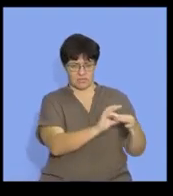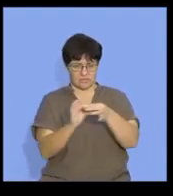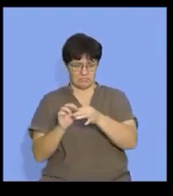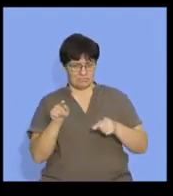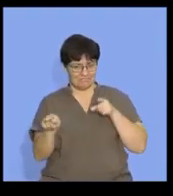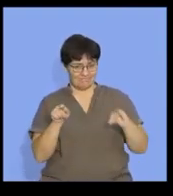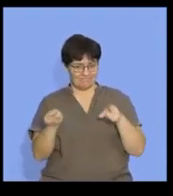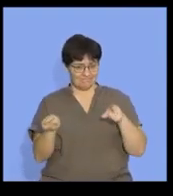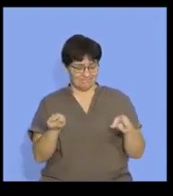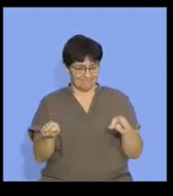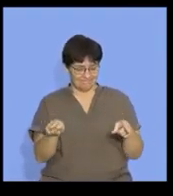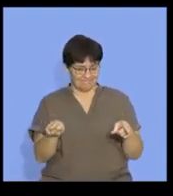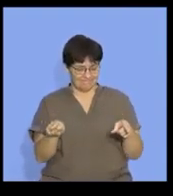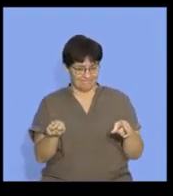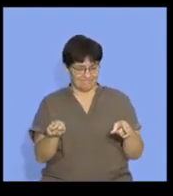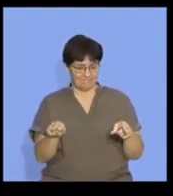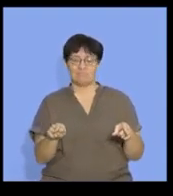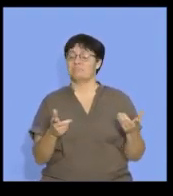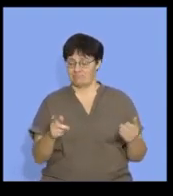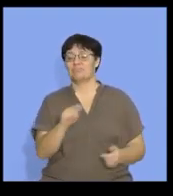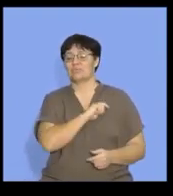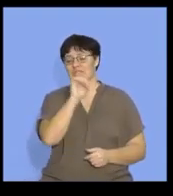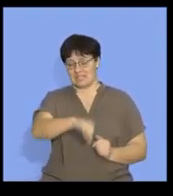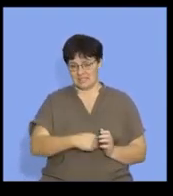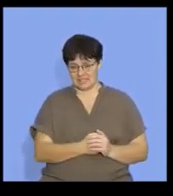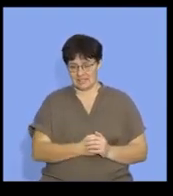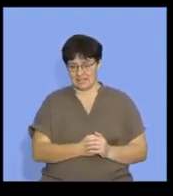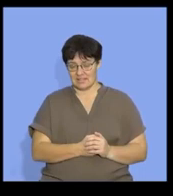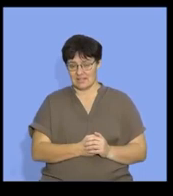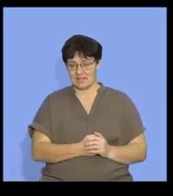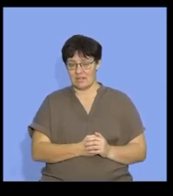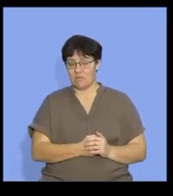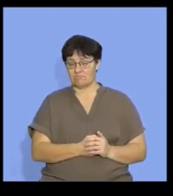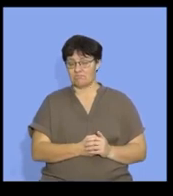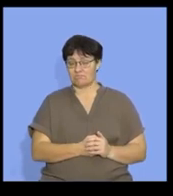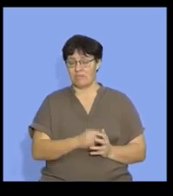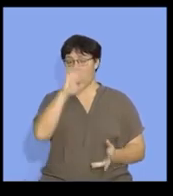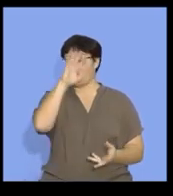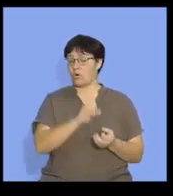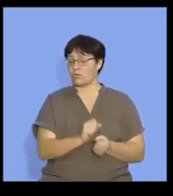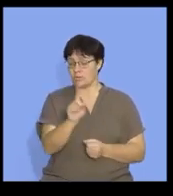children getting sick? And it definitely is. The conclusion is the more